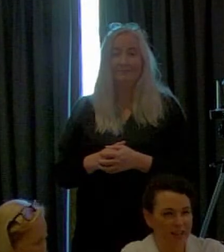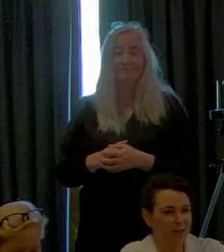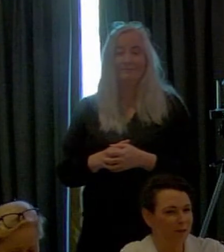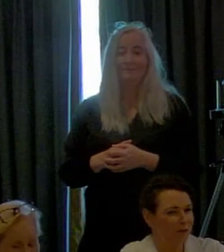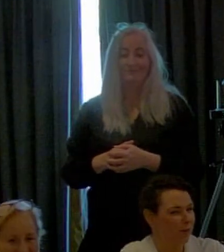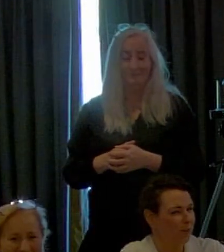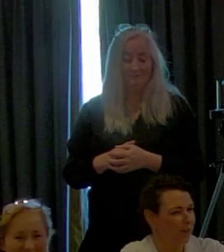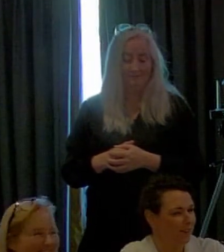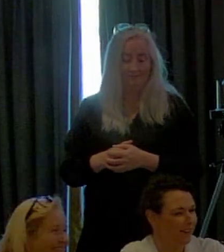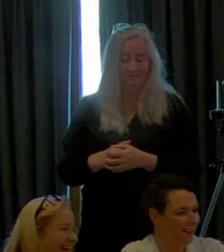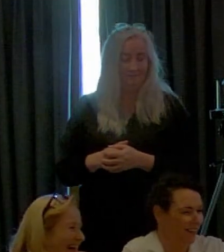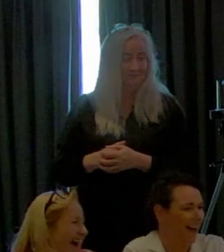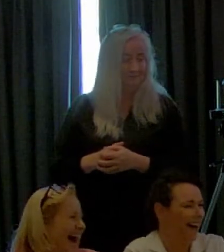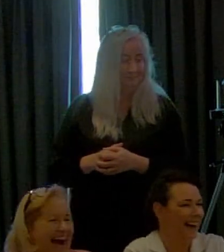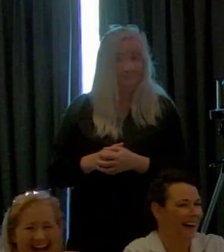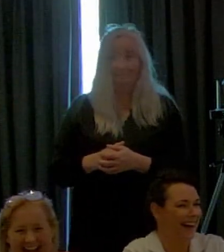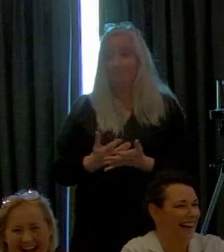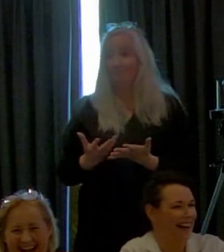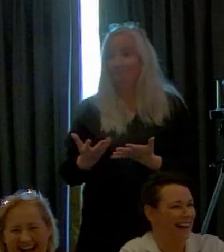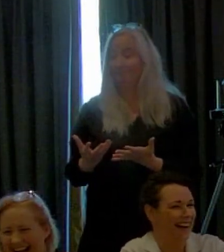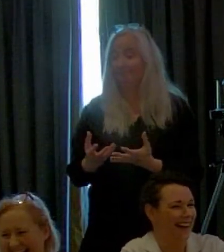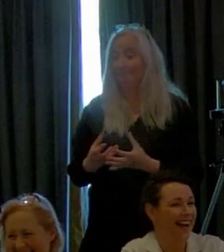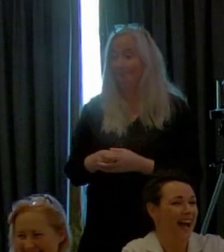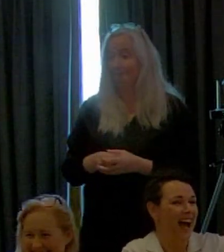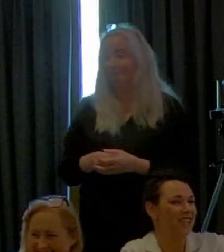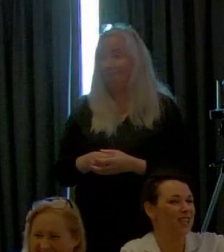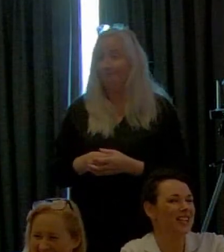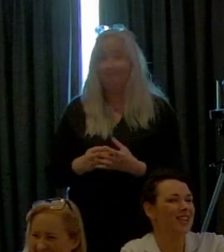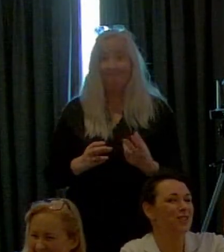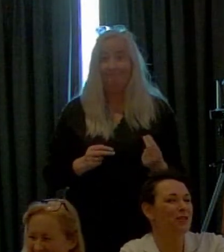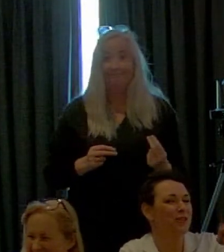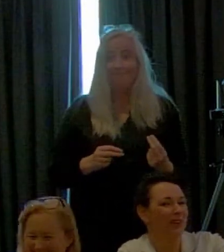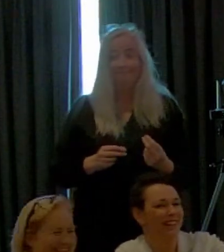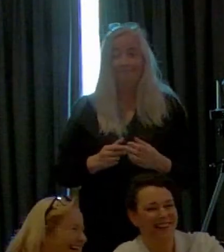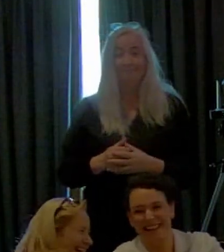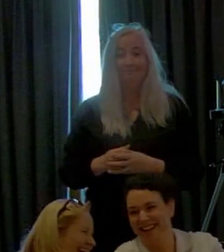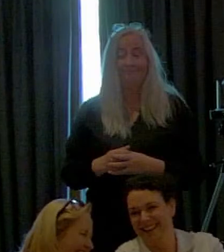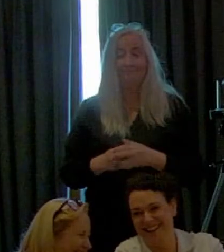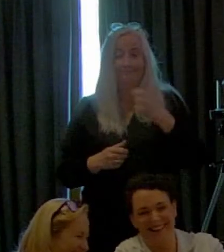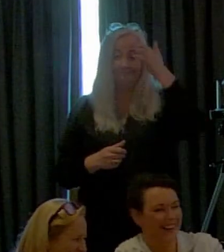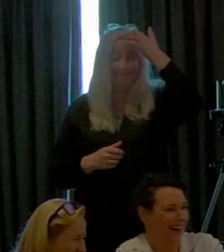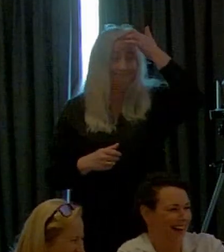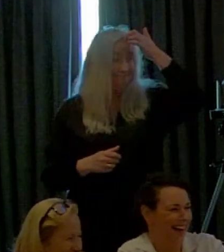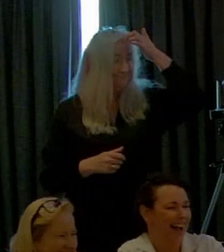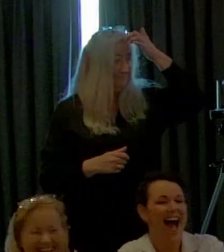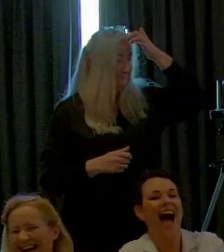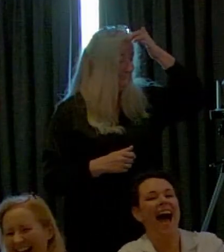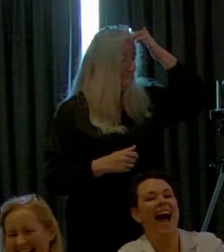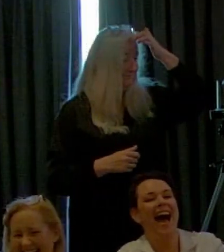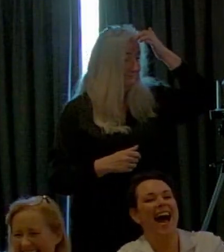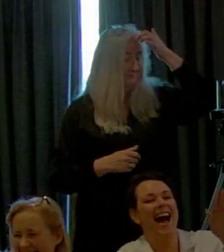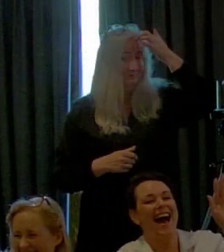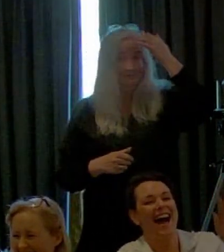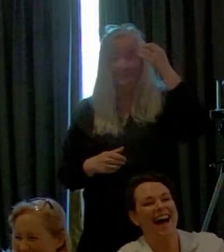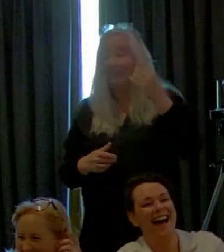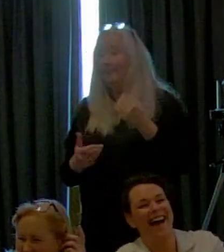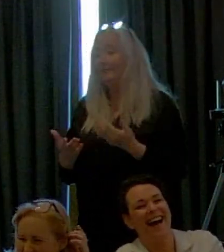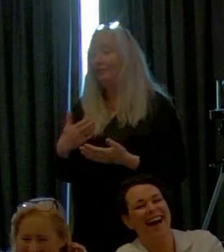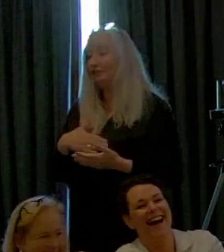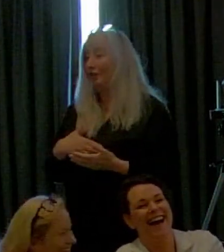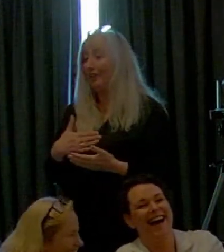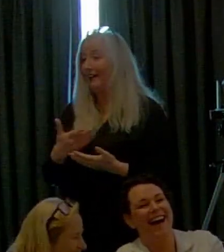that's... No. I'm trying to hold on to my... Trying to kick me out as well. hold on to my seat. That's what I'm trying to